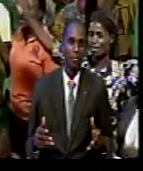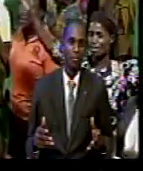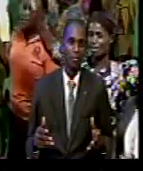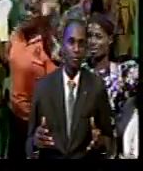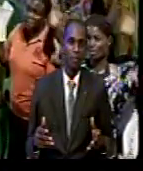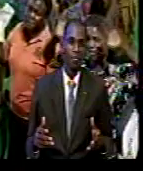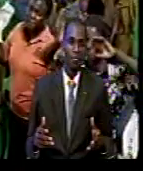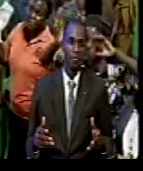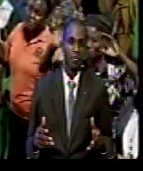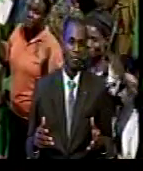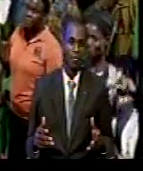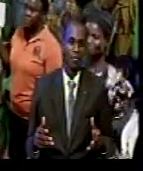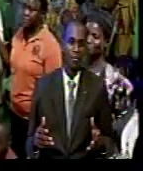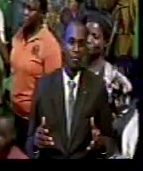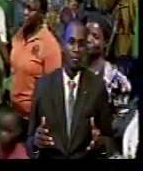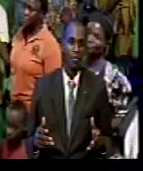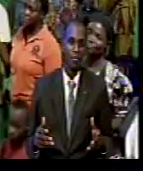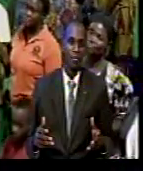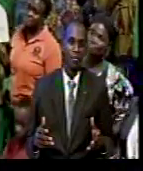receive our